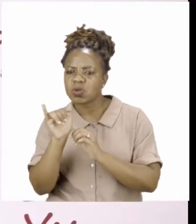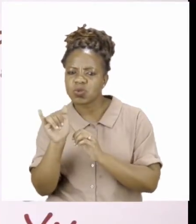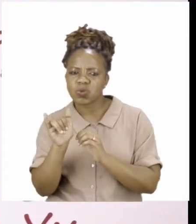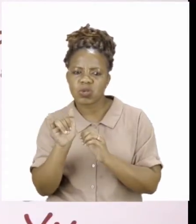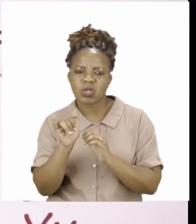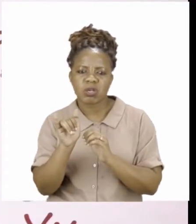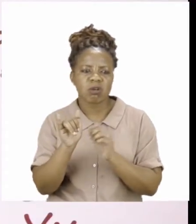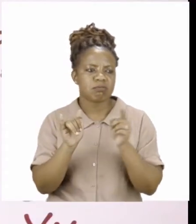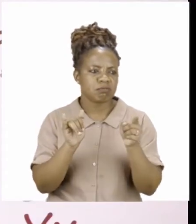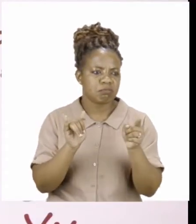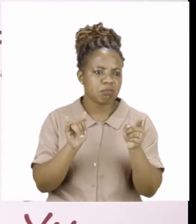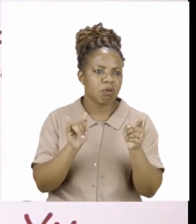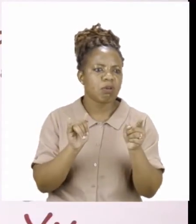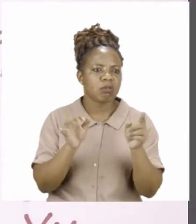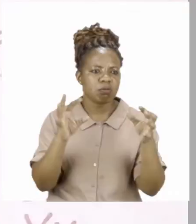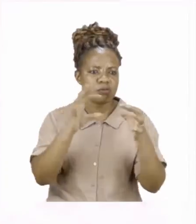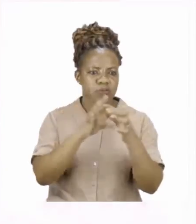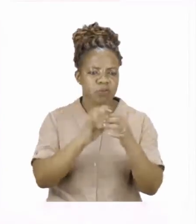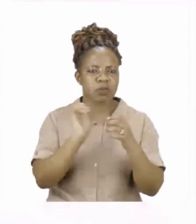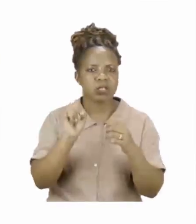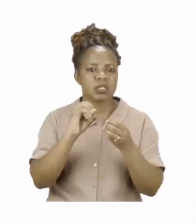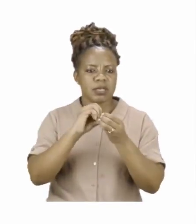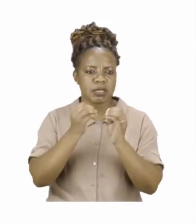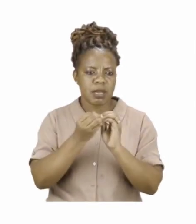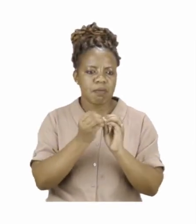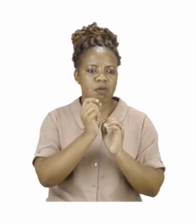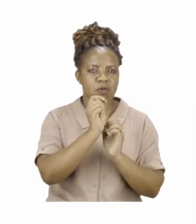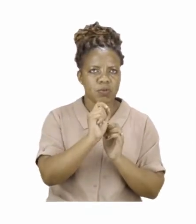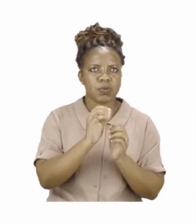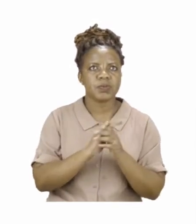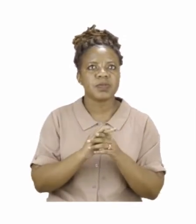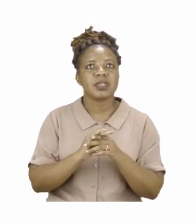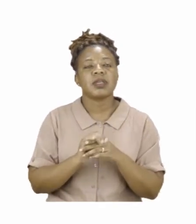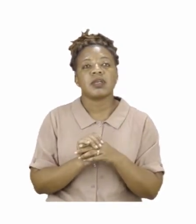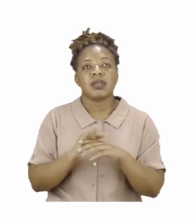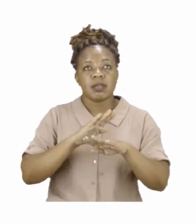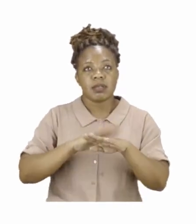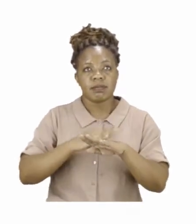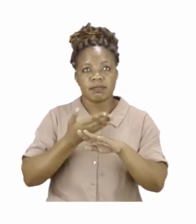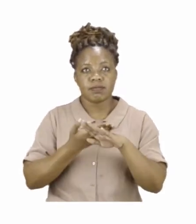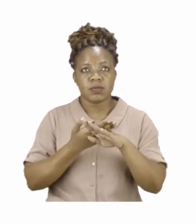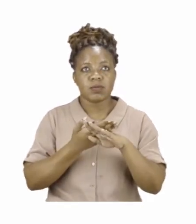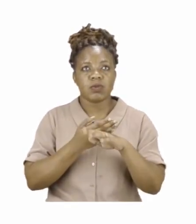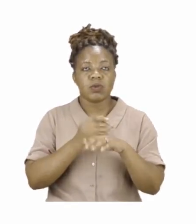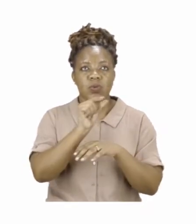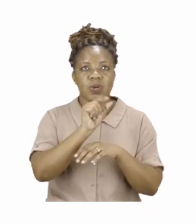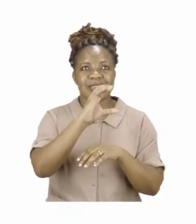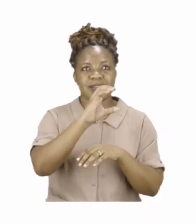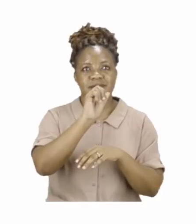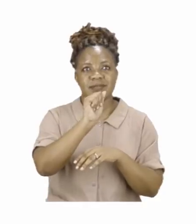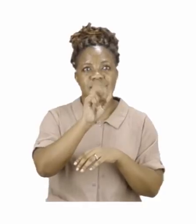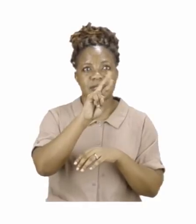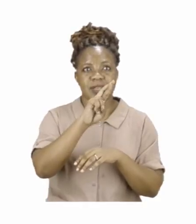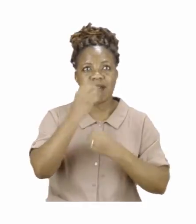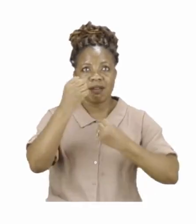you an example of the word car with the number 1. So you are going to do